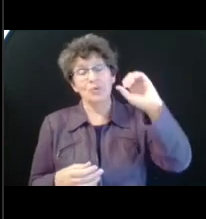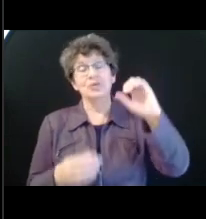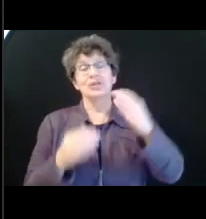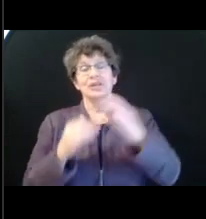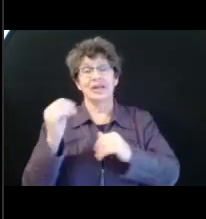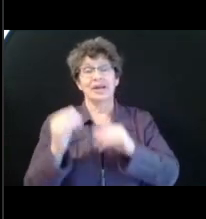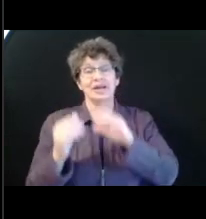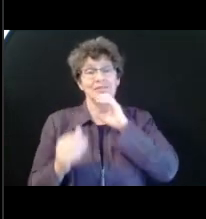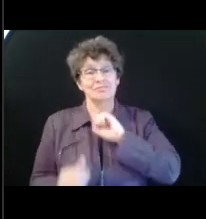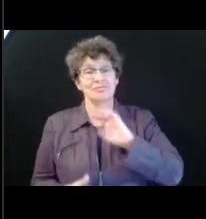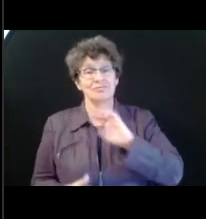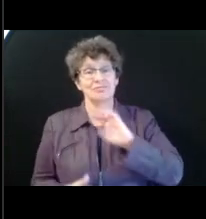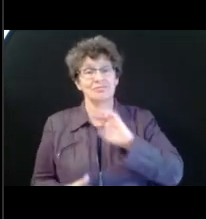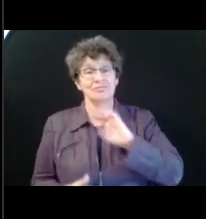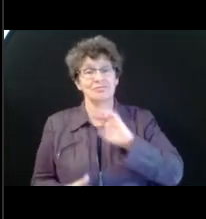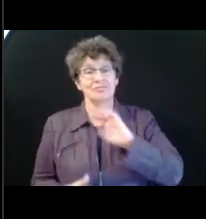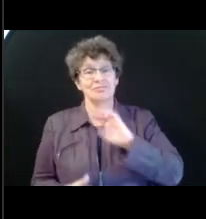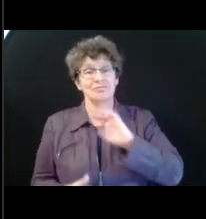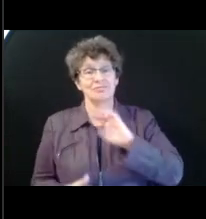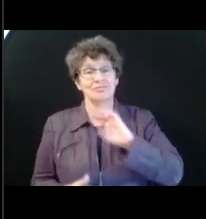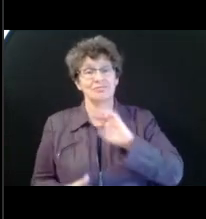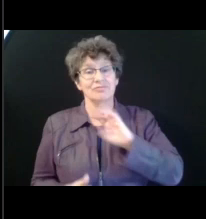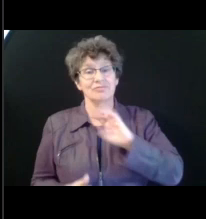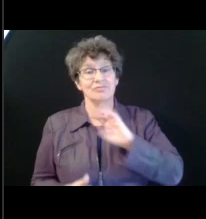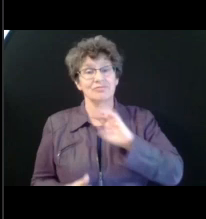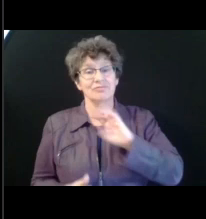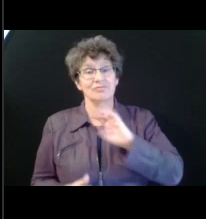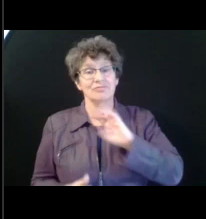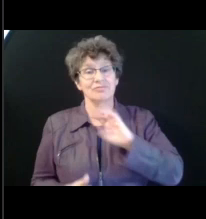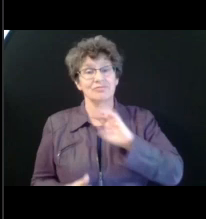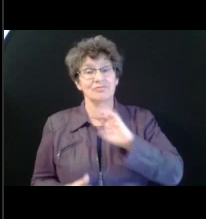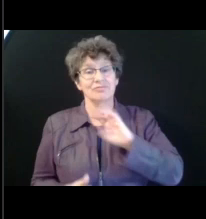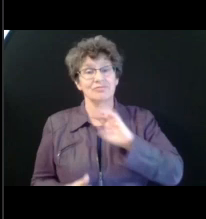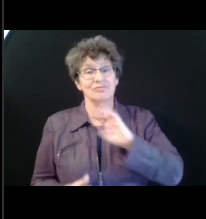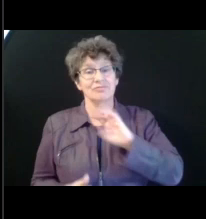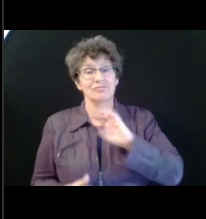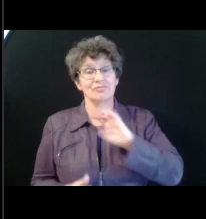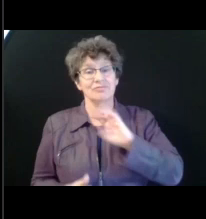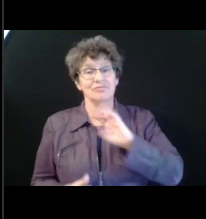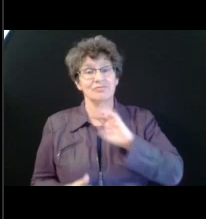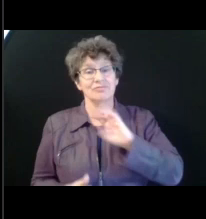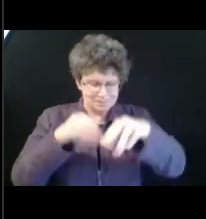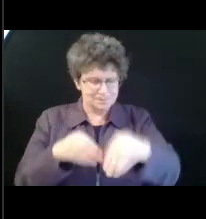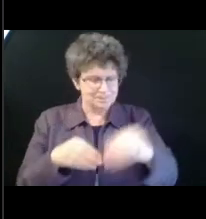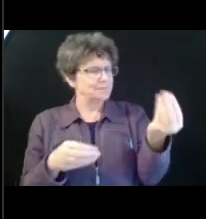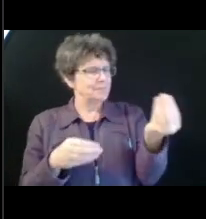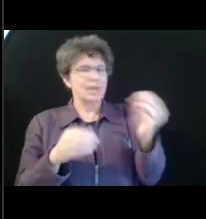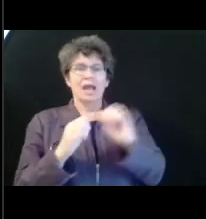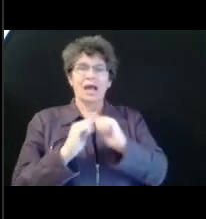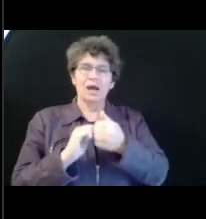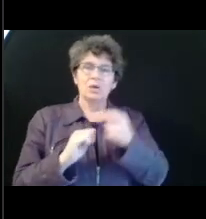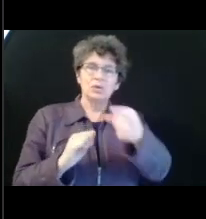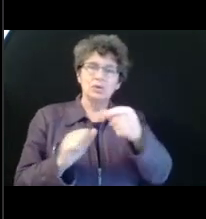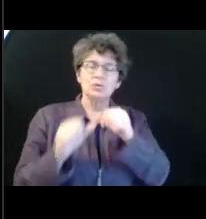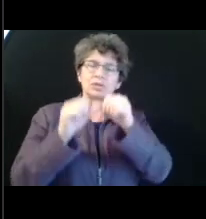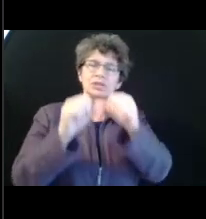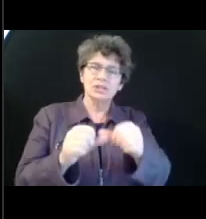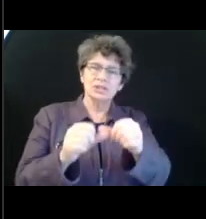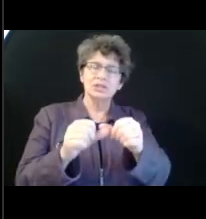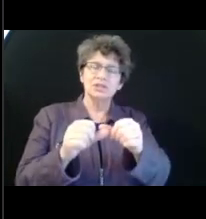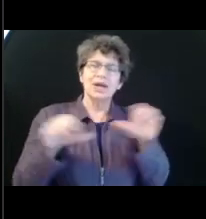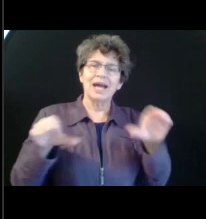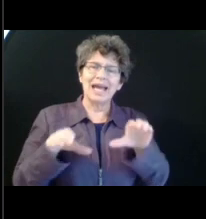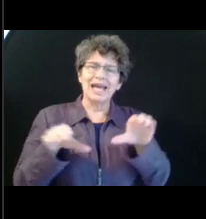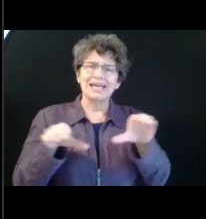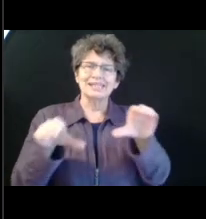ideas, of ways that you keep yourself active, resilient, and adaptable. The lovely